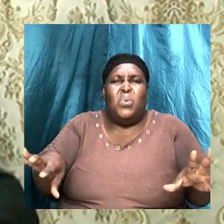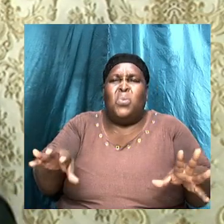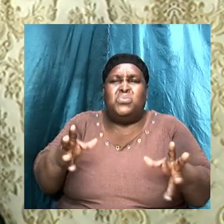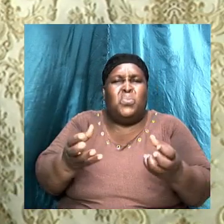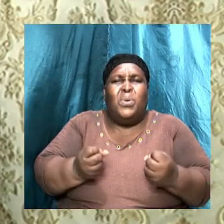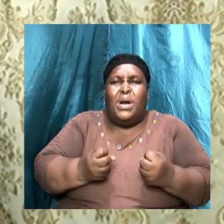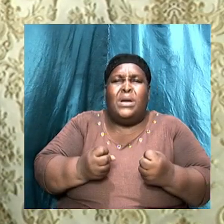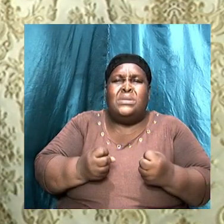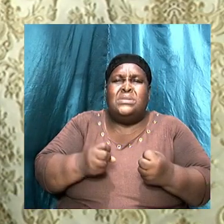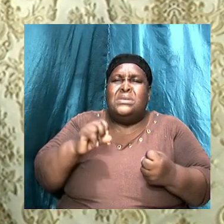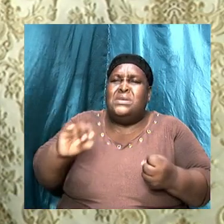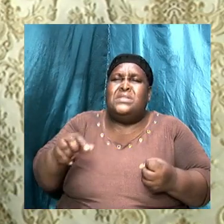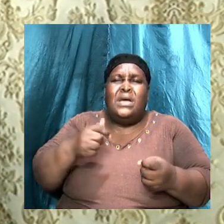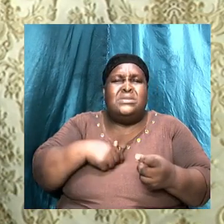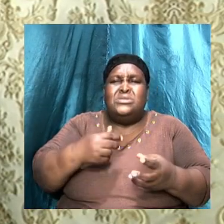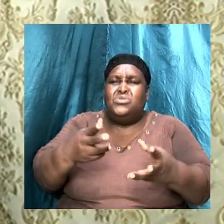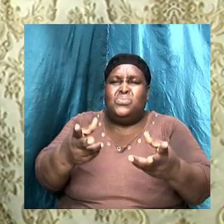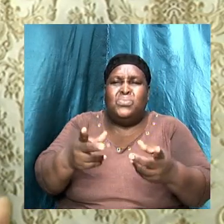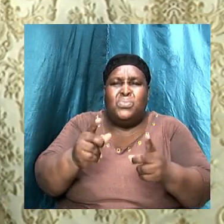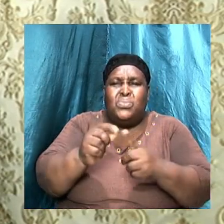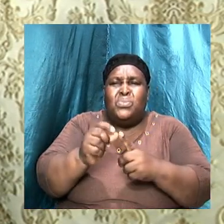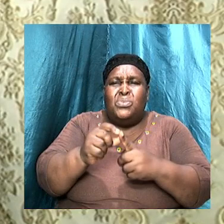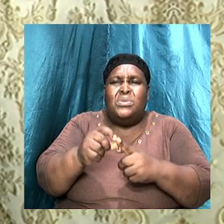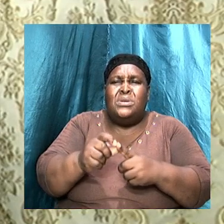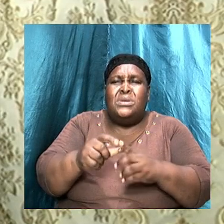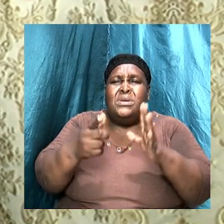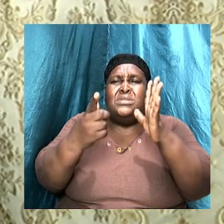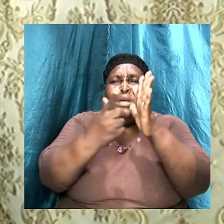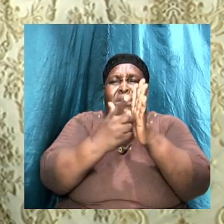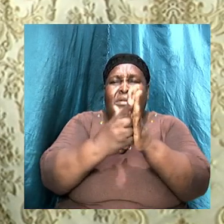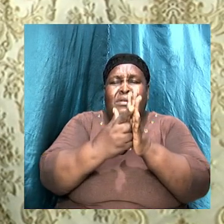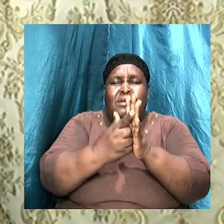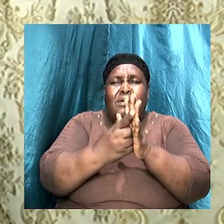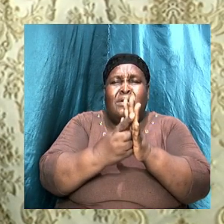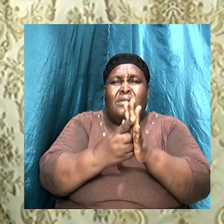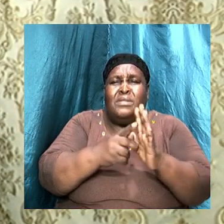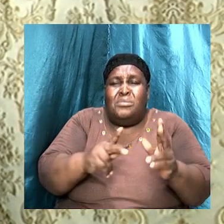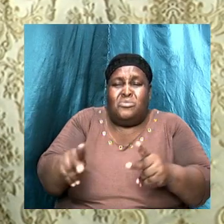I do instead there is a law that presents himself